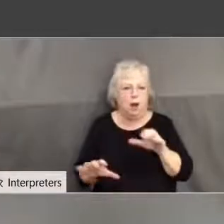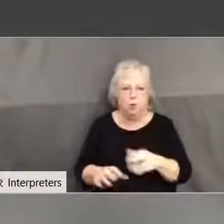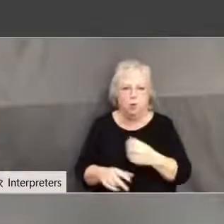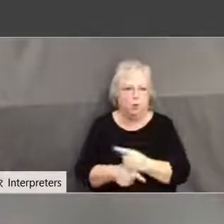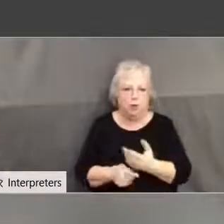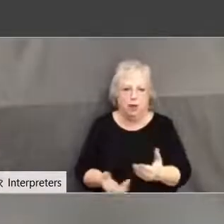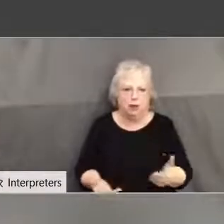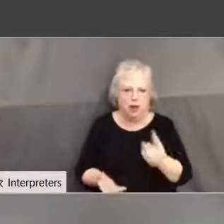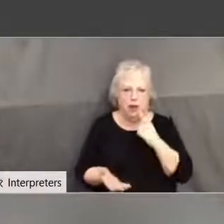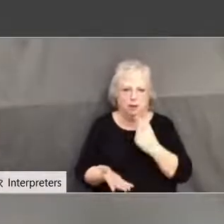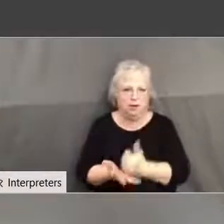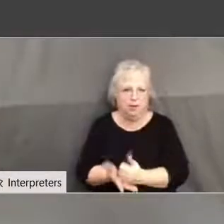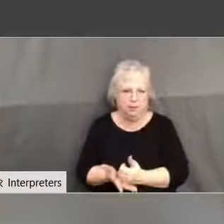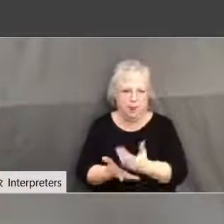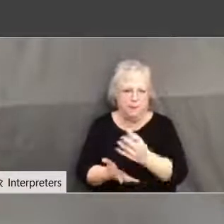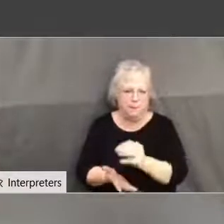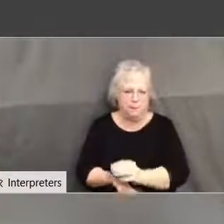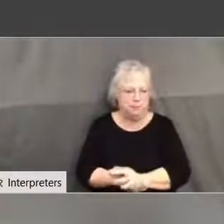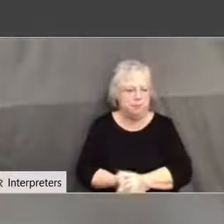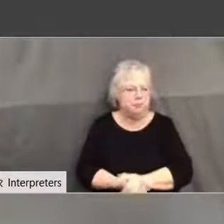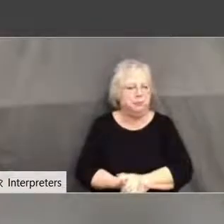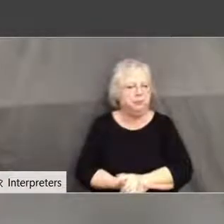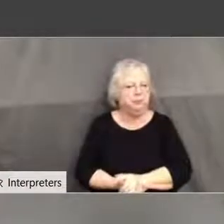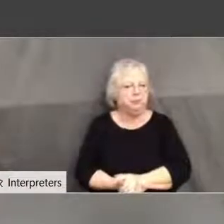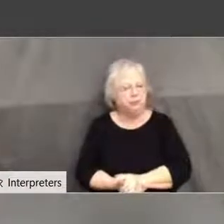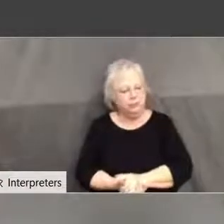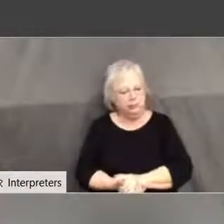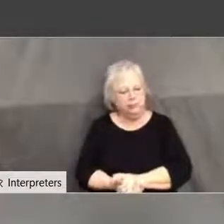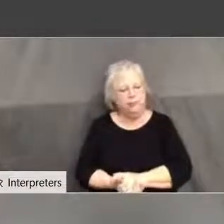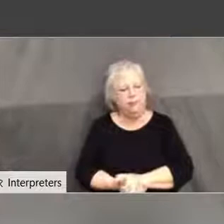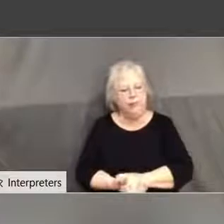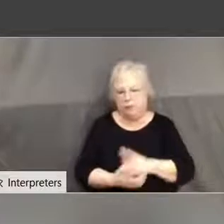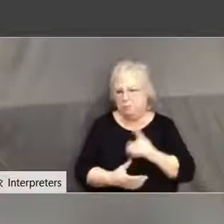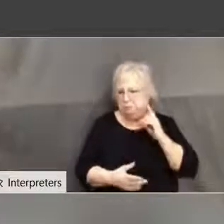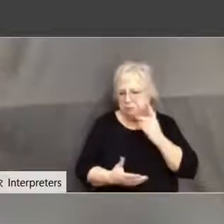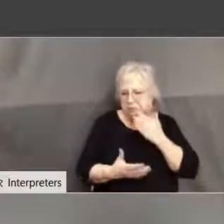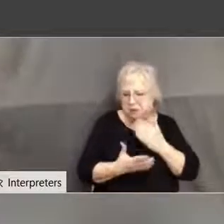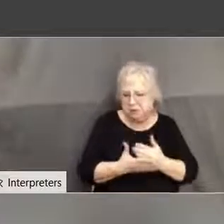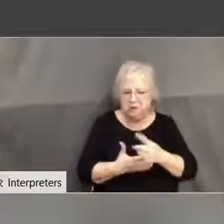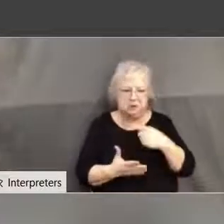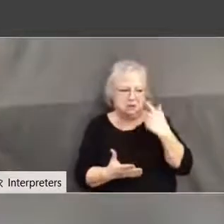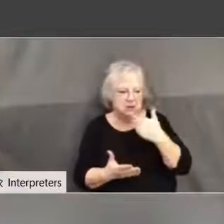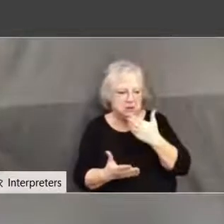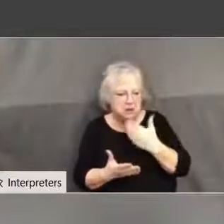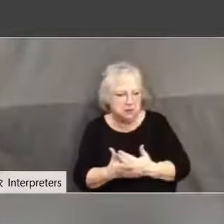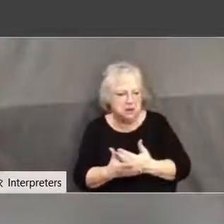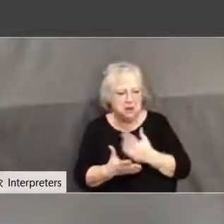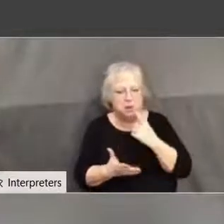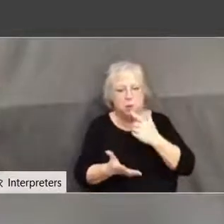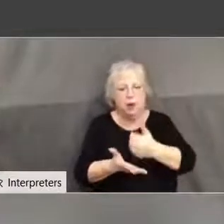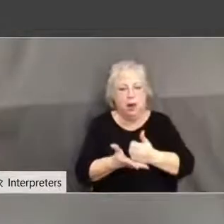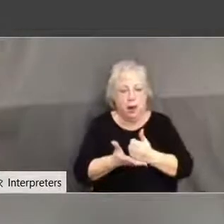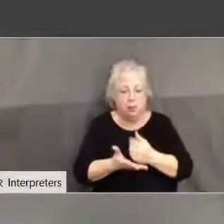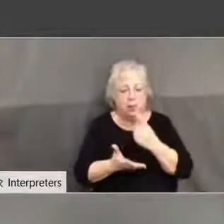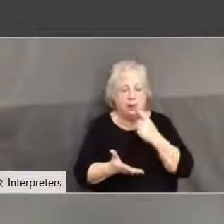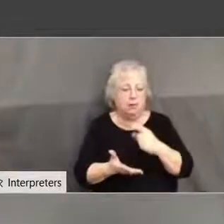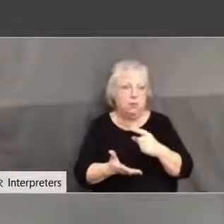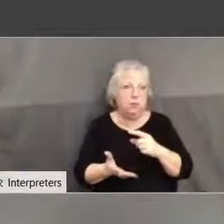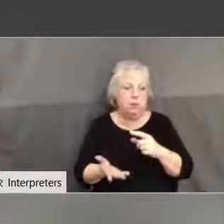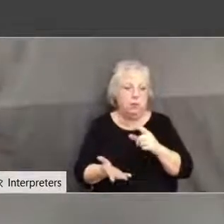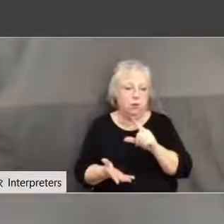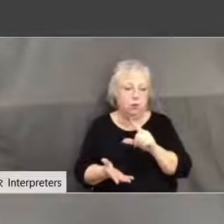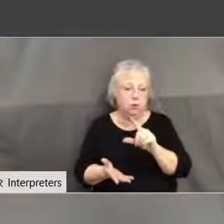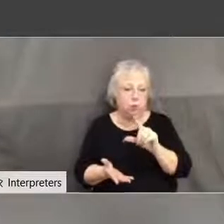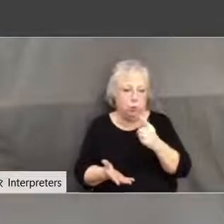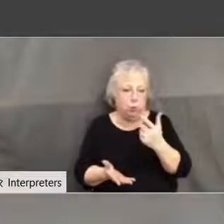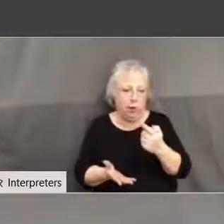And I just think that this is, it sounds good, it looks good, it will certainly help us for 21 to